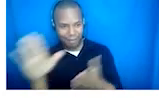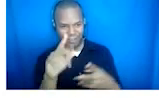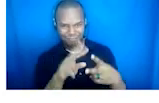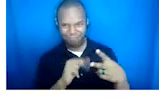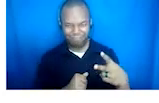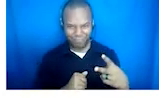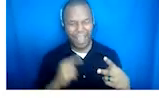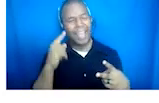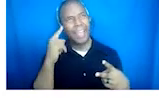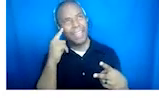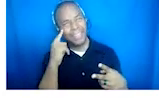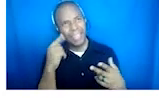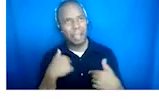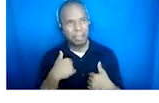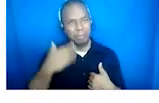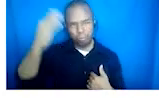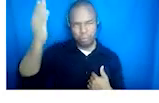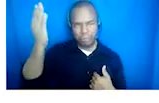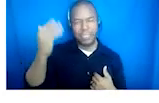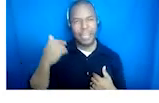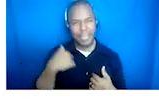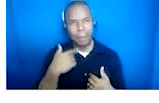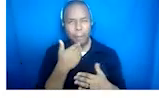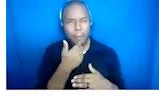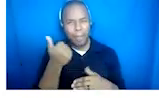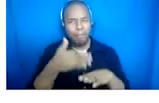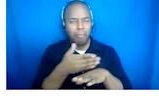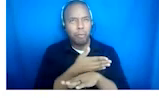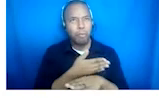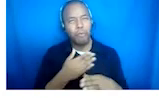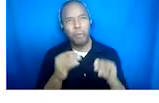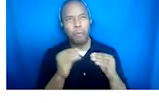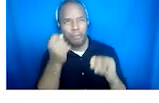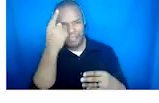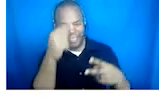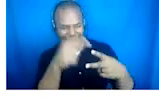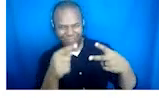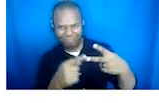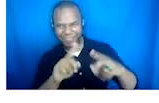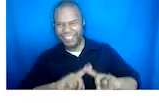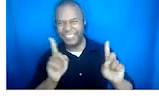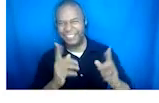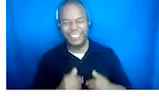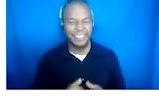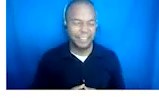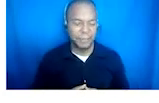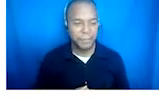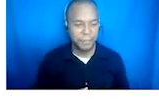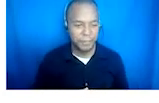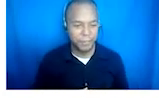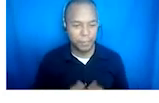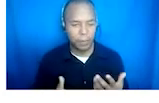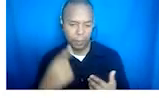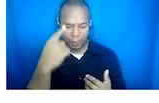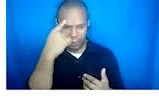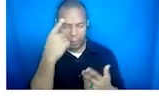getting better after doing this presentation this morning too. It might be intuitive for me, I'm not sure. But think of it as